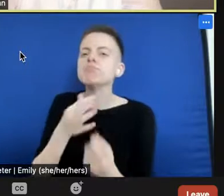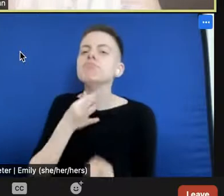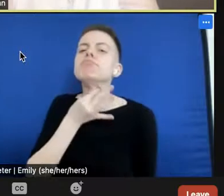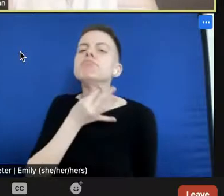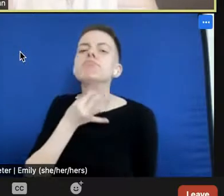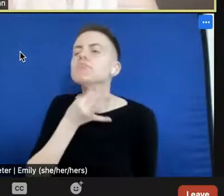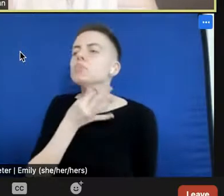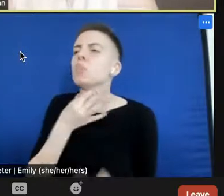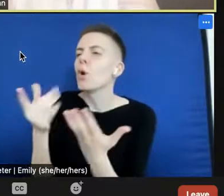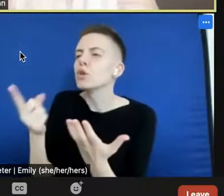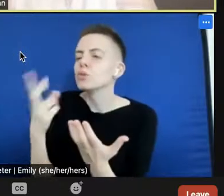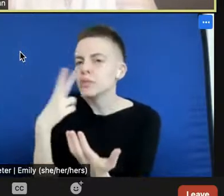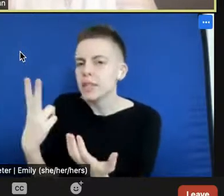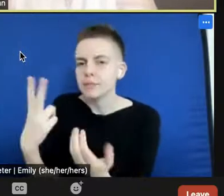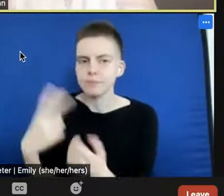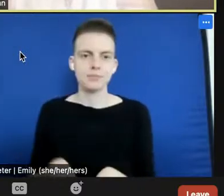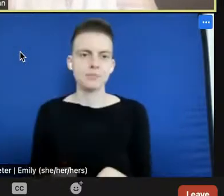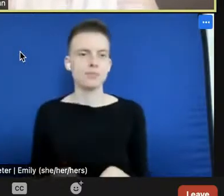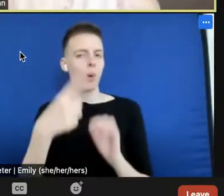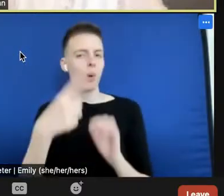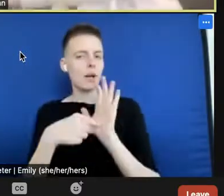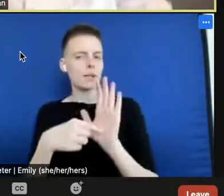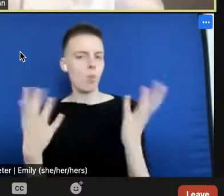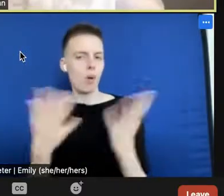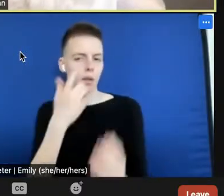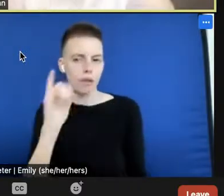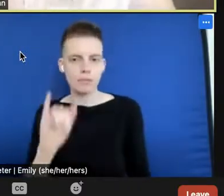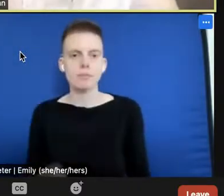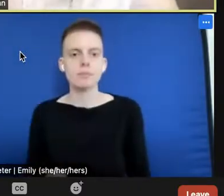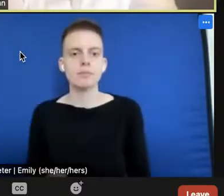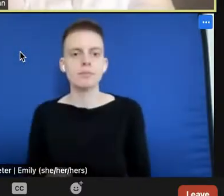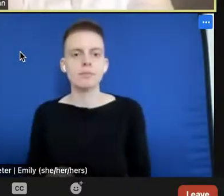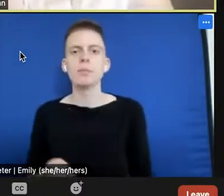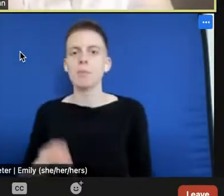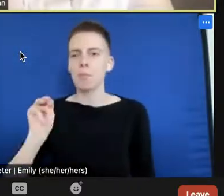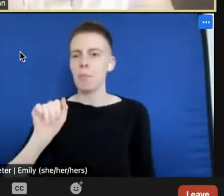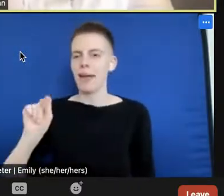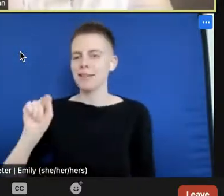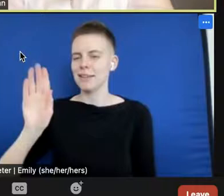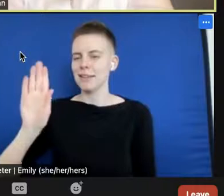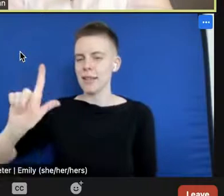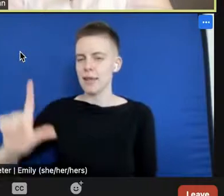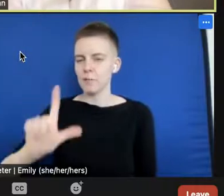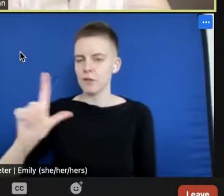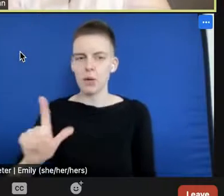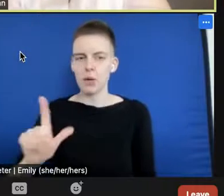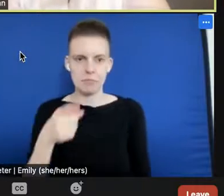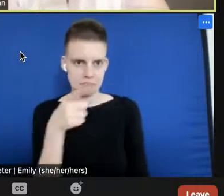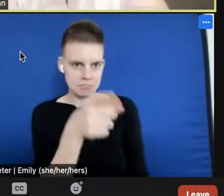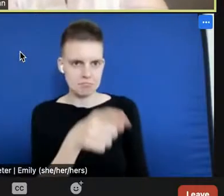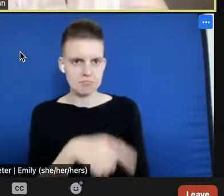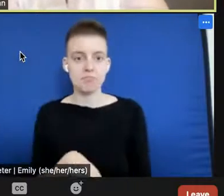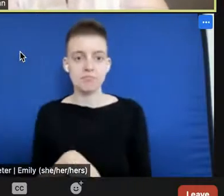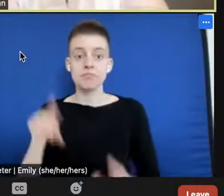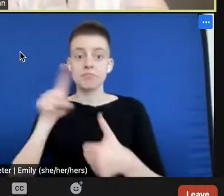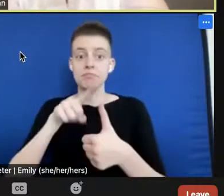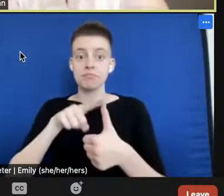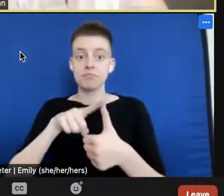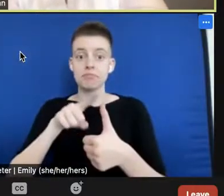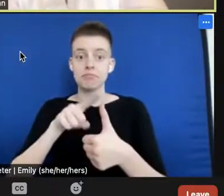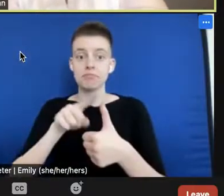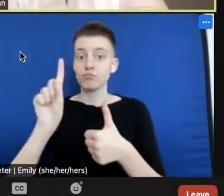is? Here's an example. This is from Matt's inventory. So what you see here is a realistic